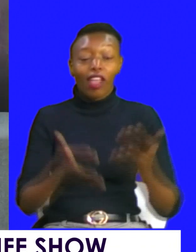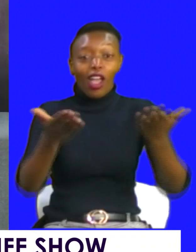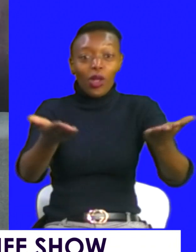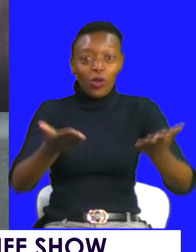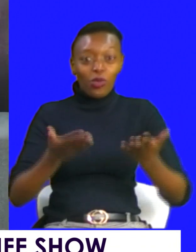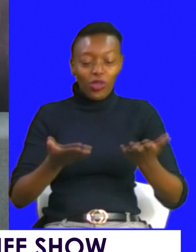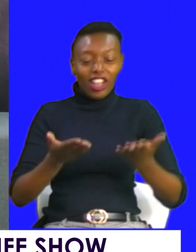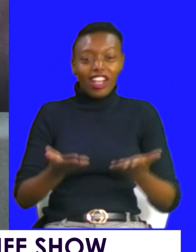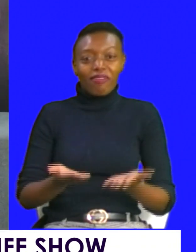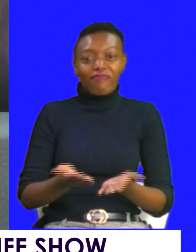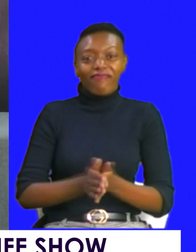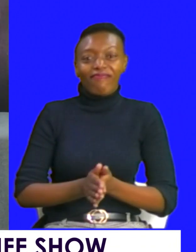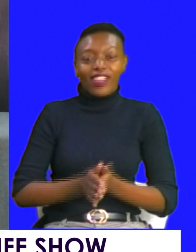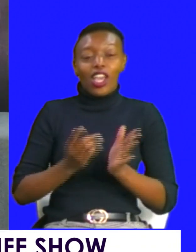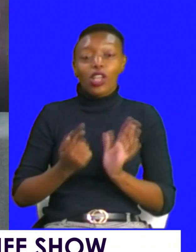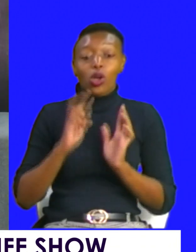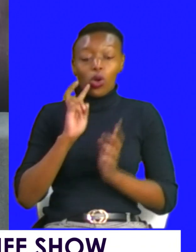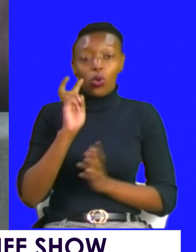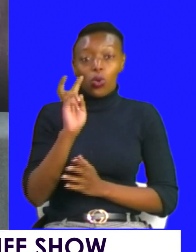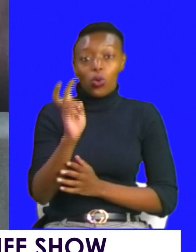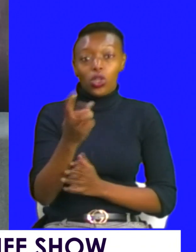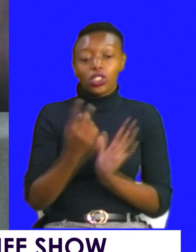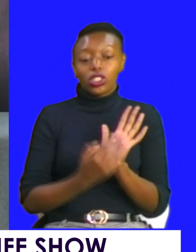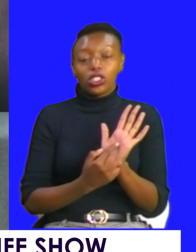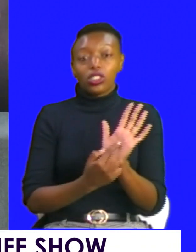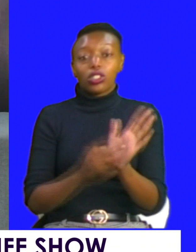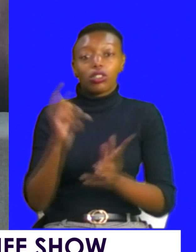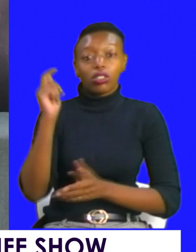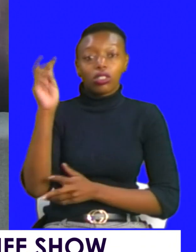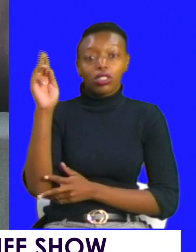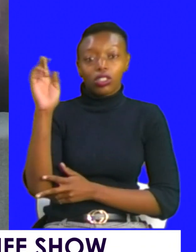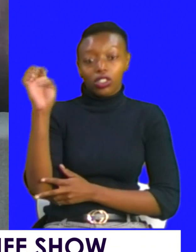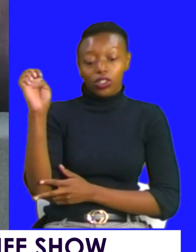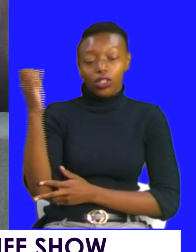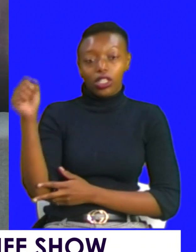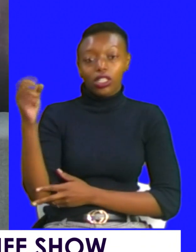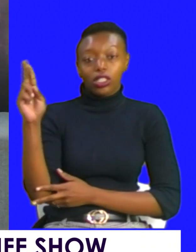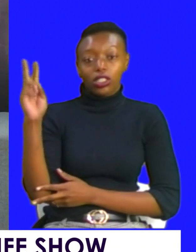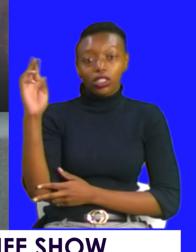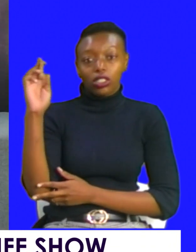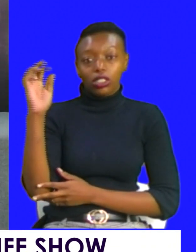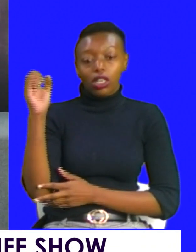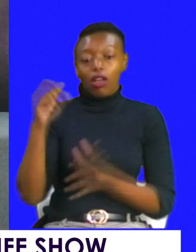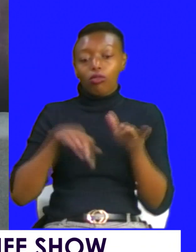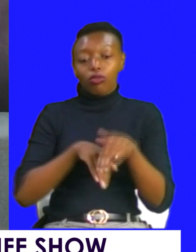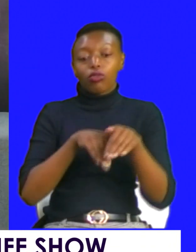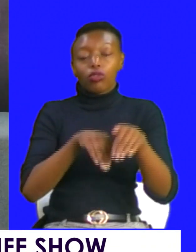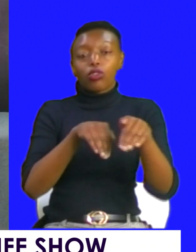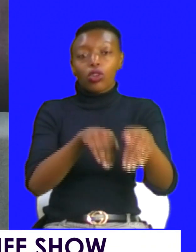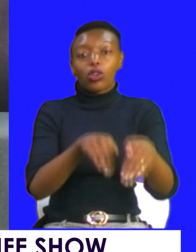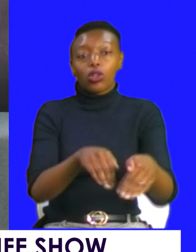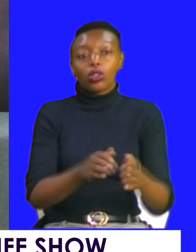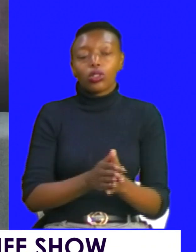Welcome back, viewers. You're watching the Treasures of Life show. Keep following this show. Keep following us here